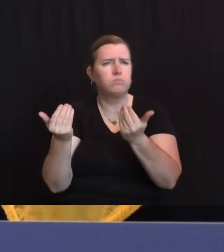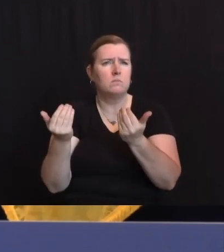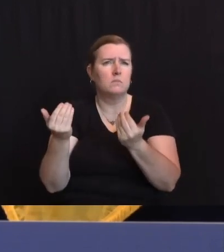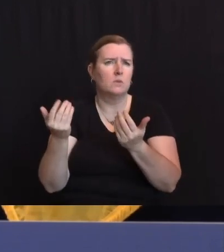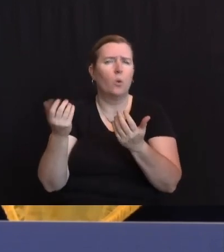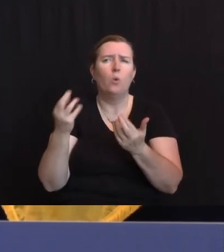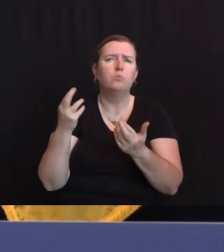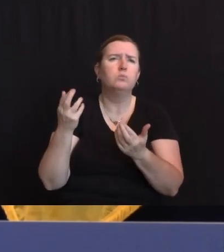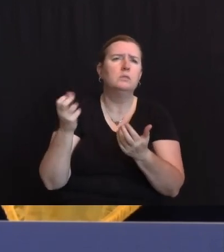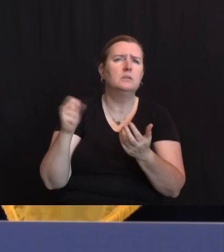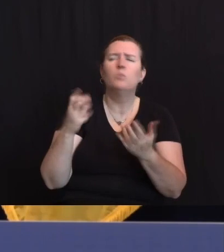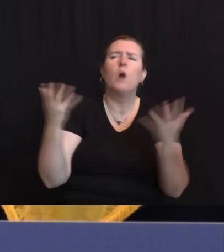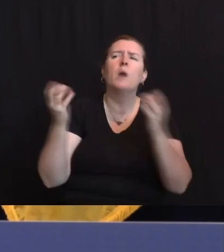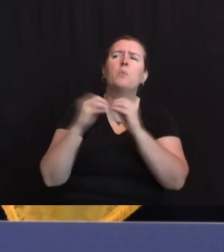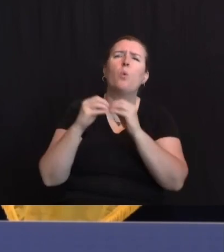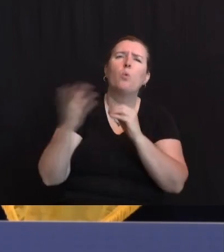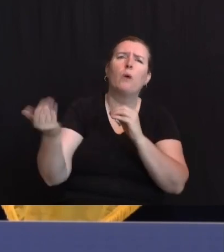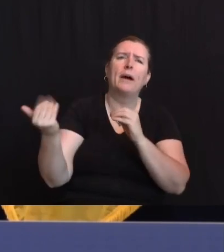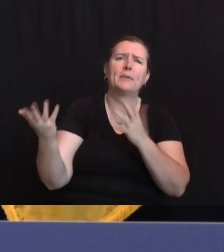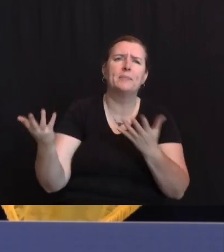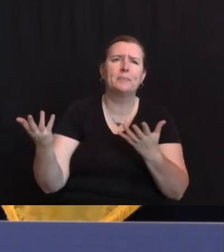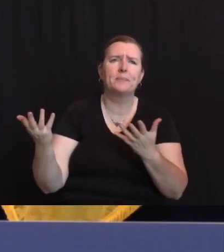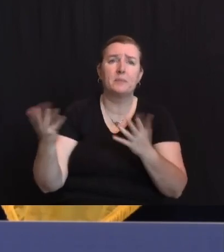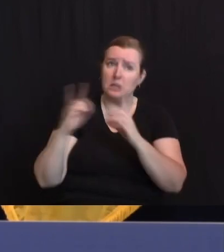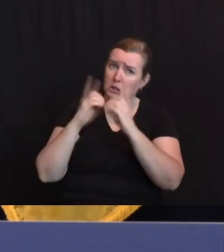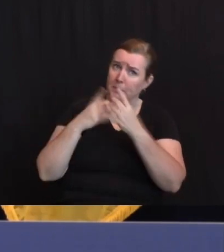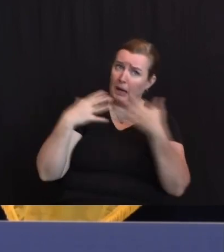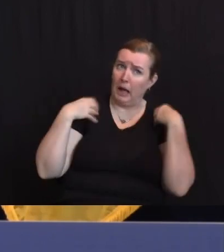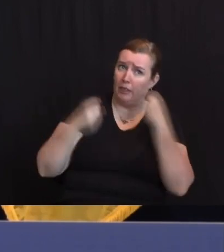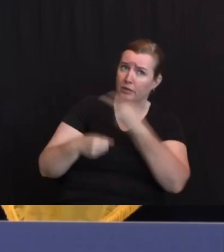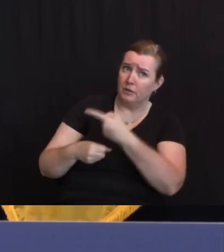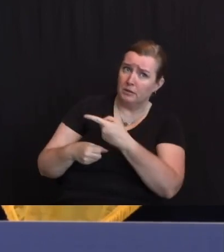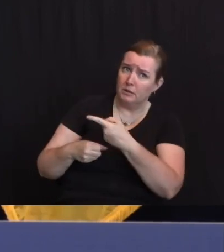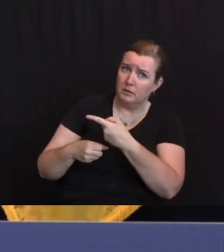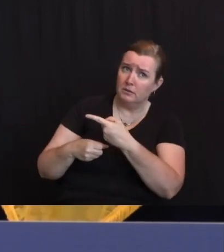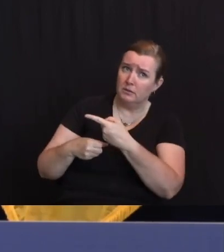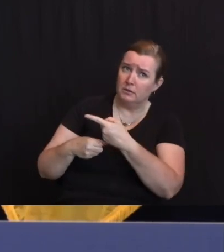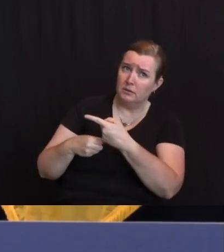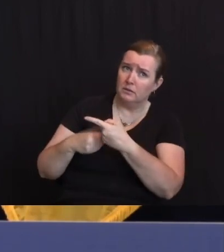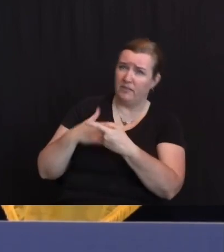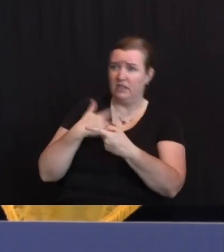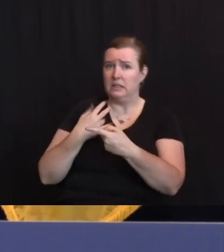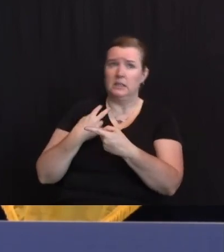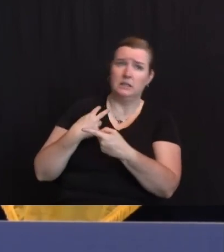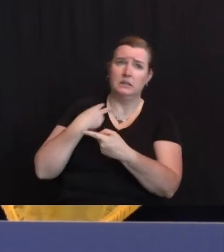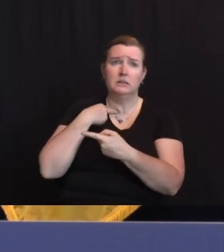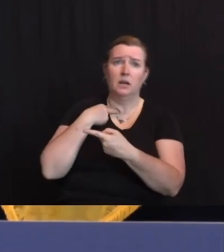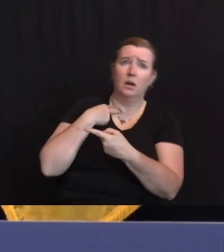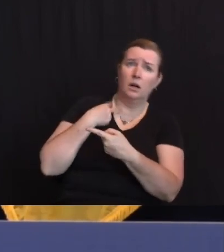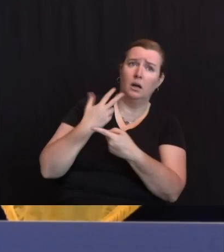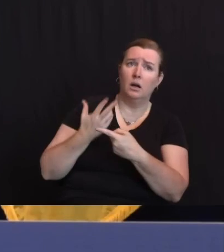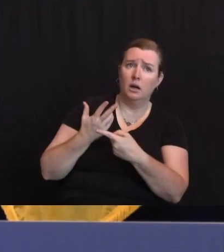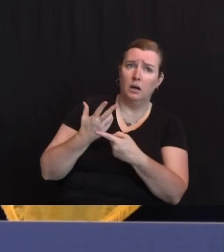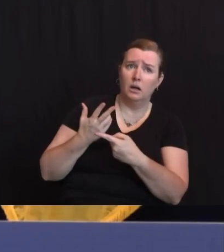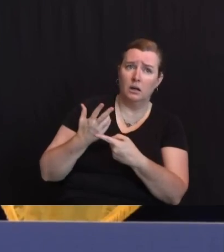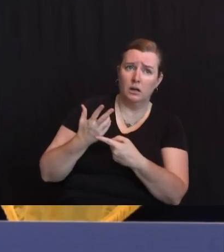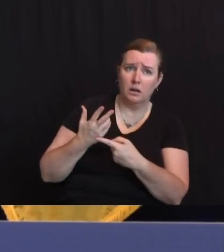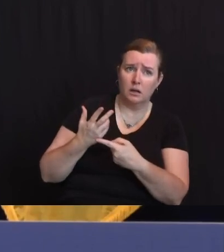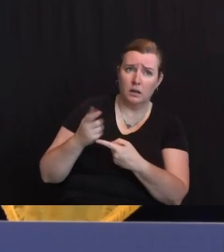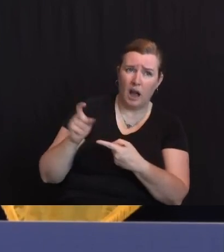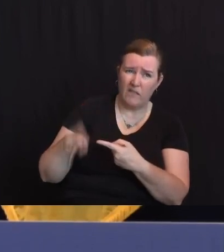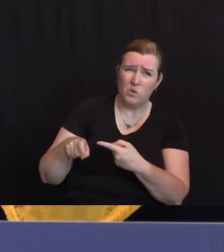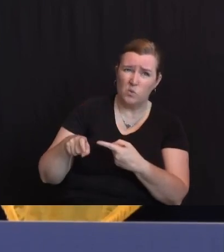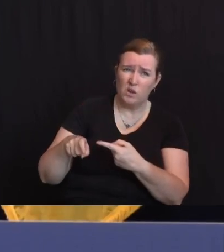that for your department, it's a hindrance that you're very often relying on attestations and essentially taking the word